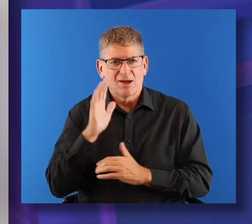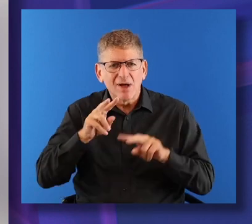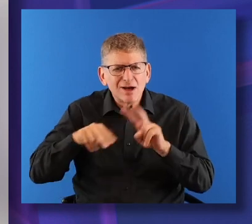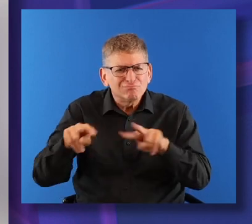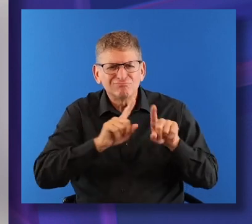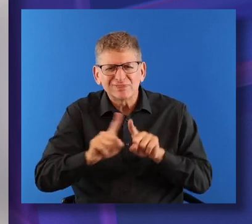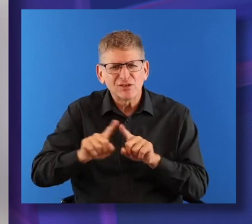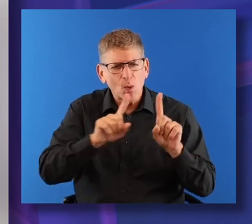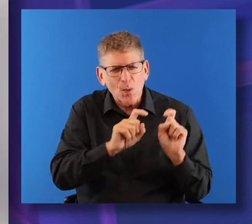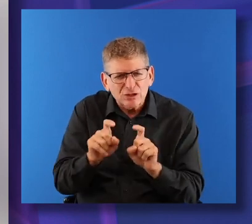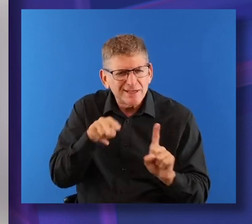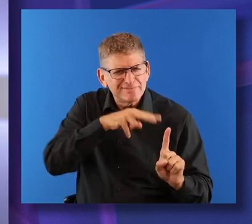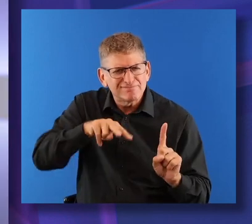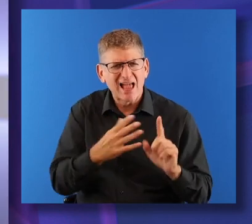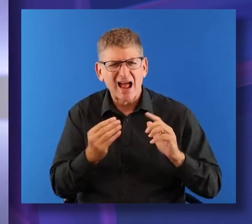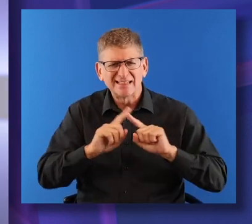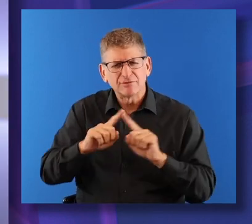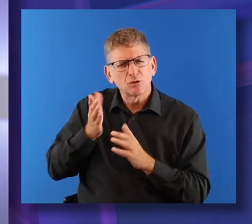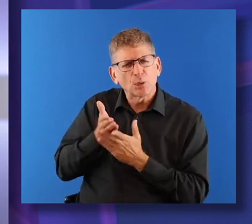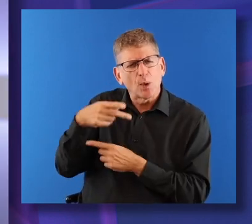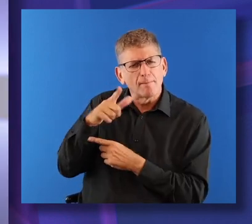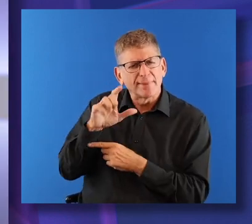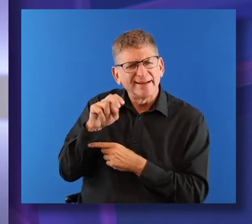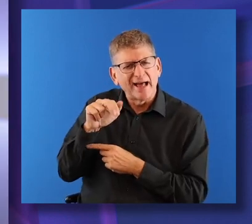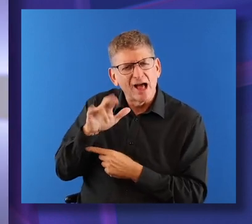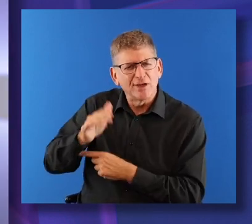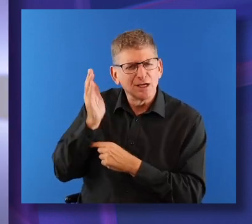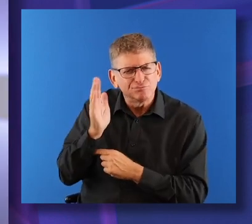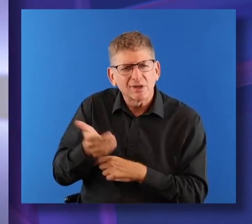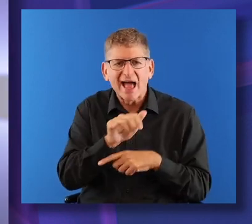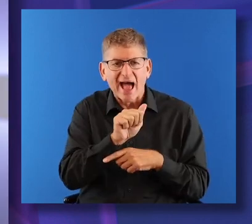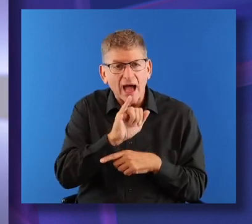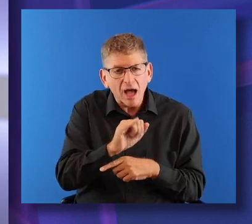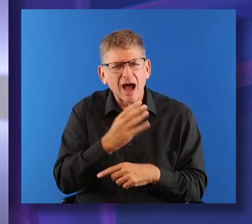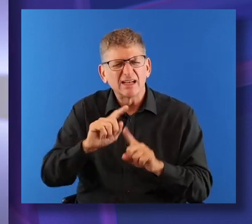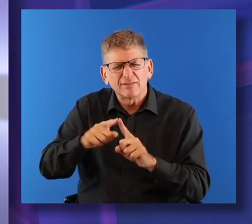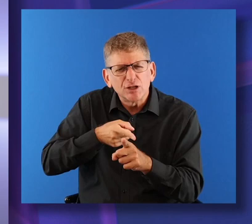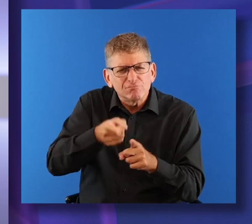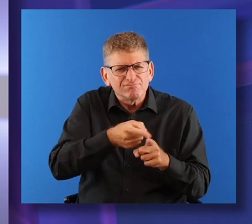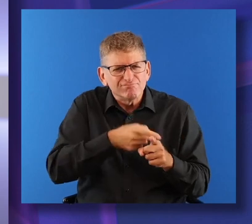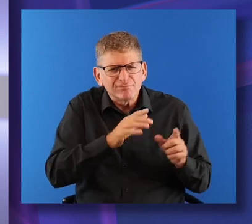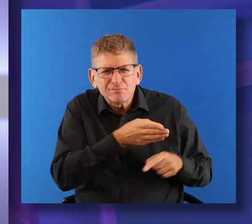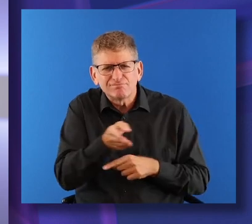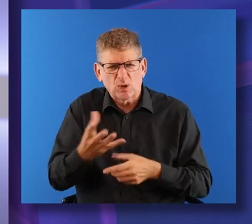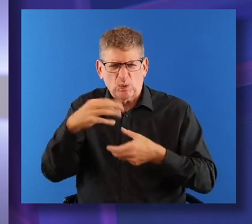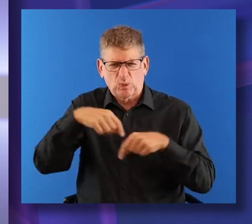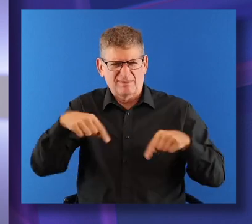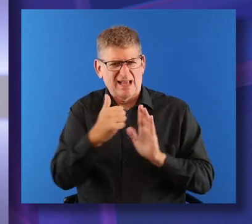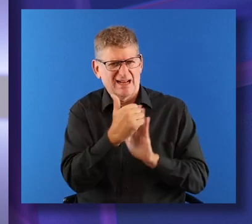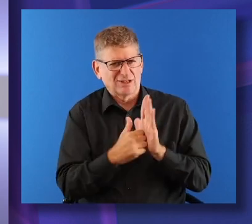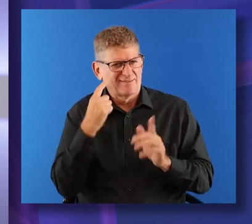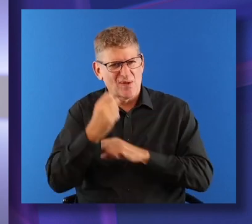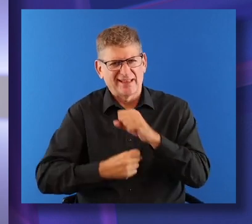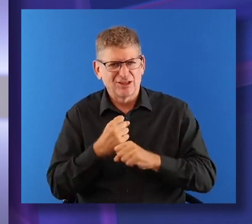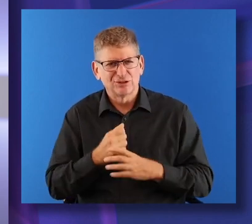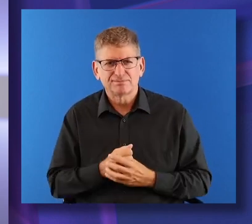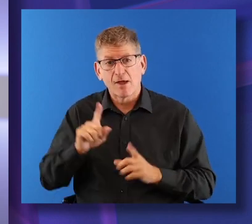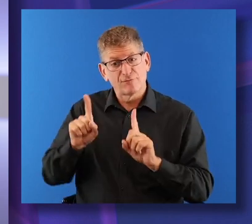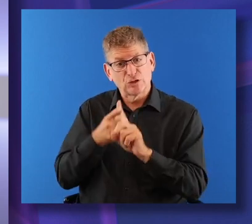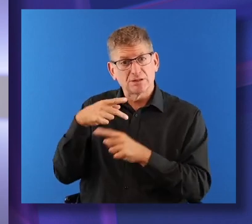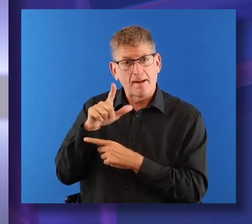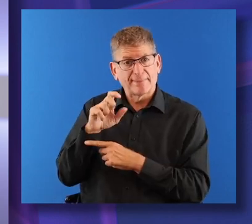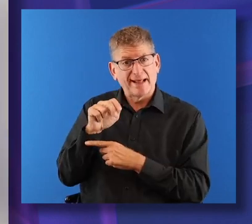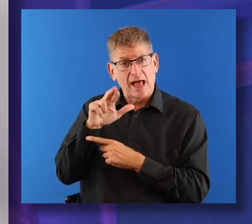tracks that form this year's agenda. For our first plenary session, I'd like to welcome Chris Bishop, who leads our global AI for